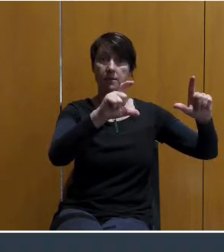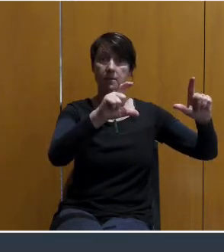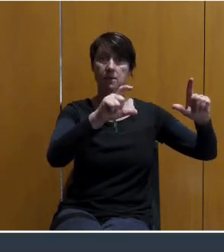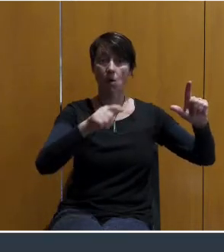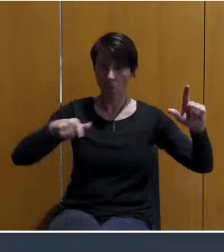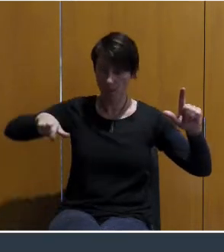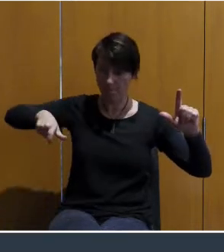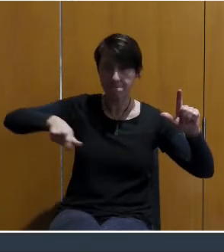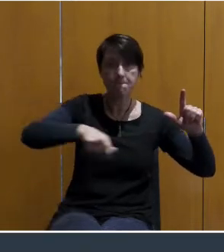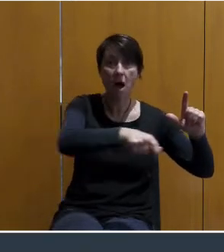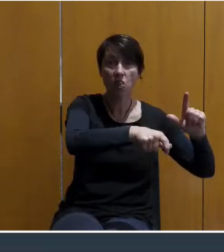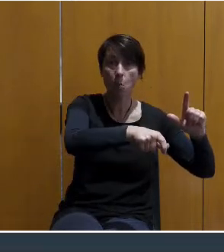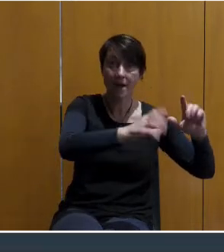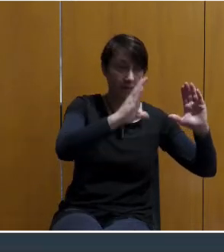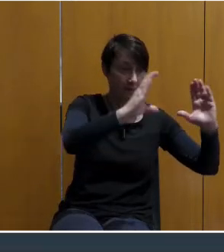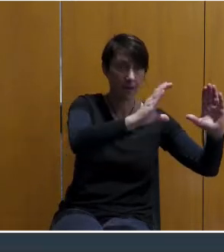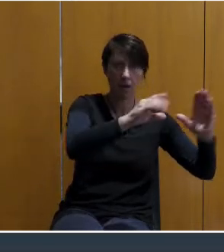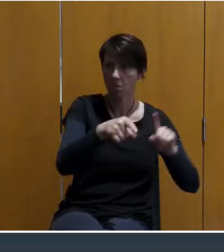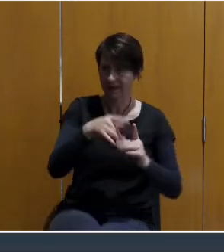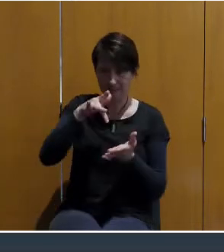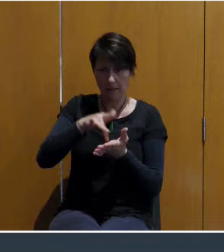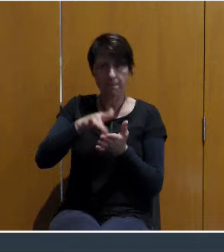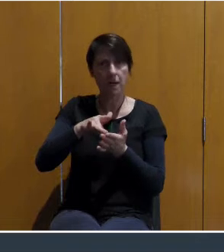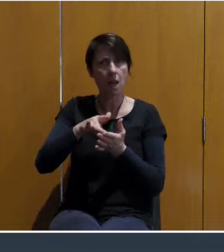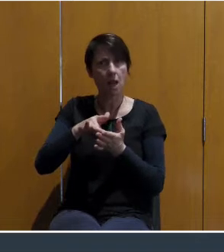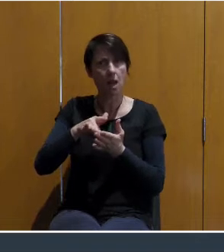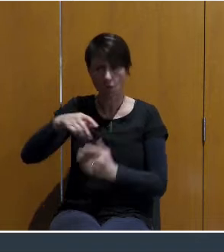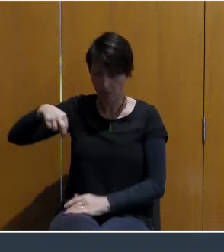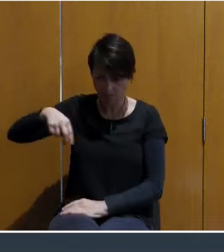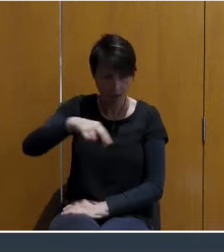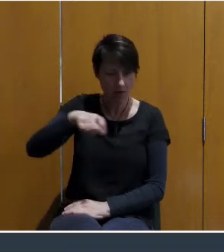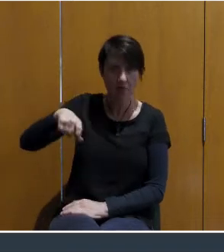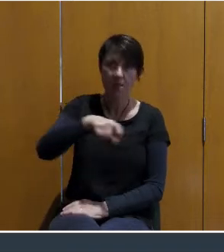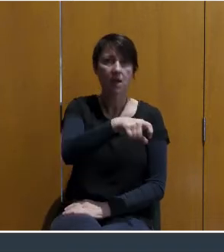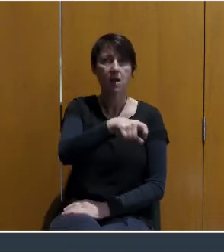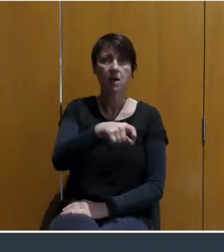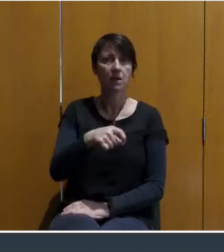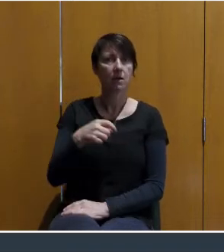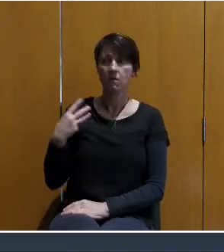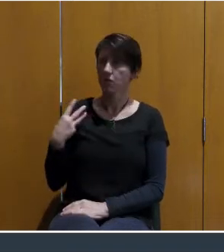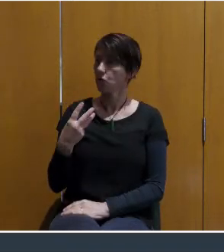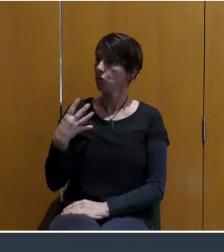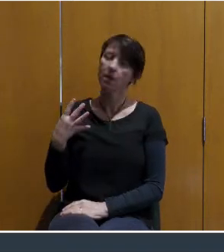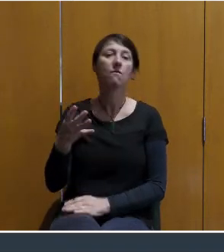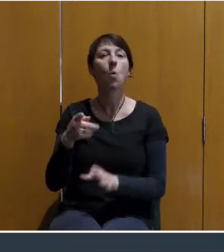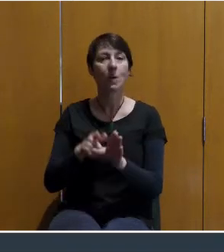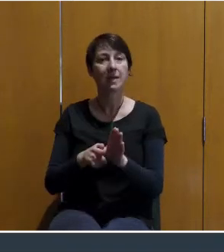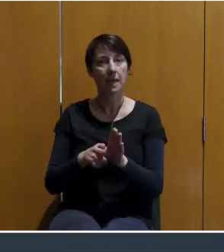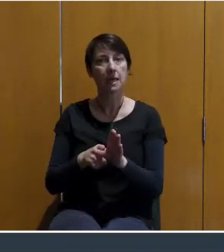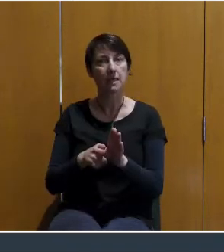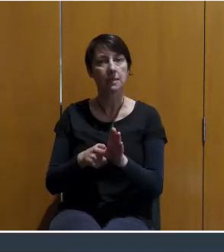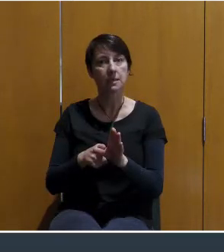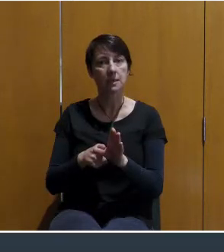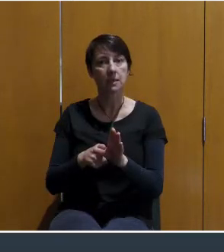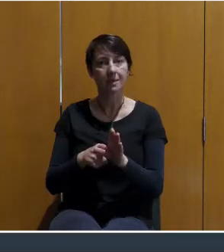probably 4 or 5 years ago now. Please keep your dogs on the lead. Nobody takes any notice of it. Well, not